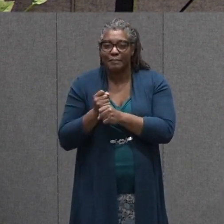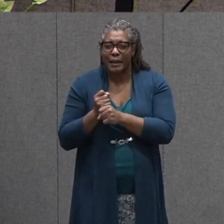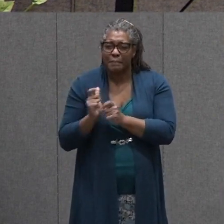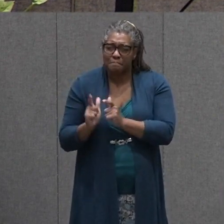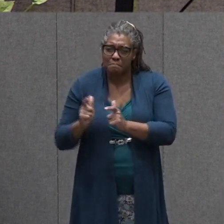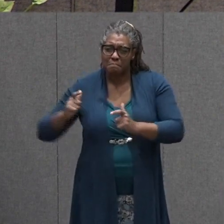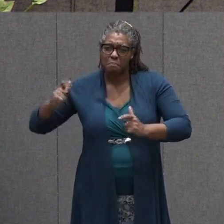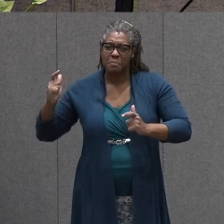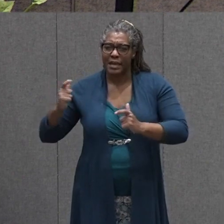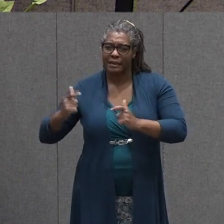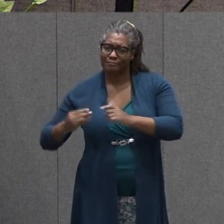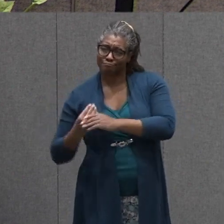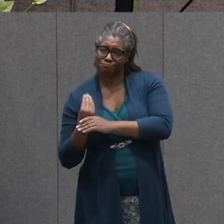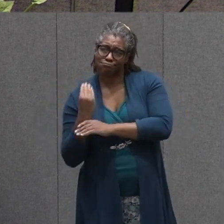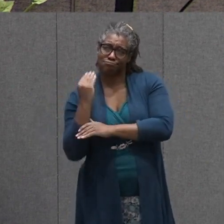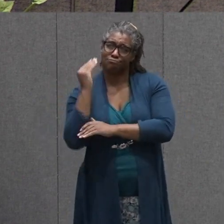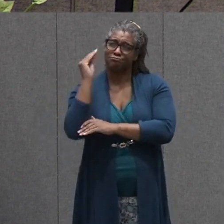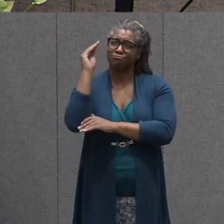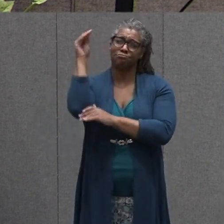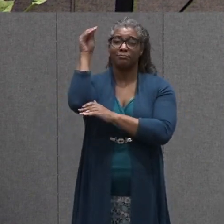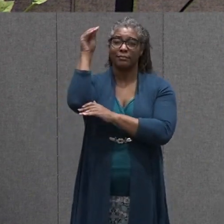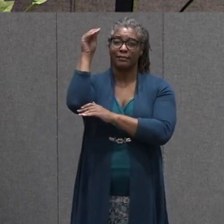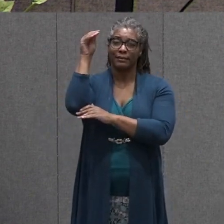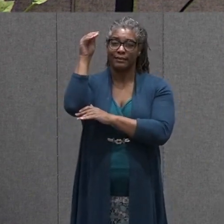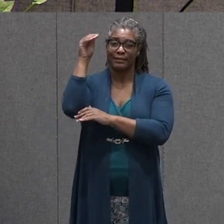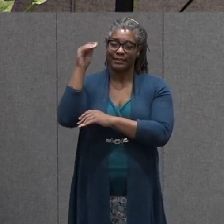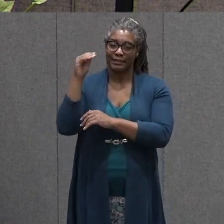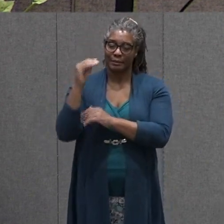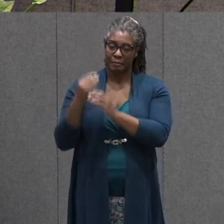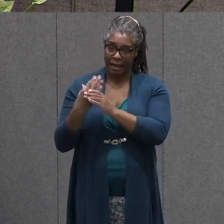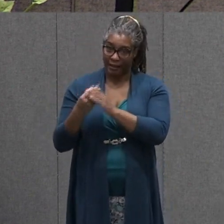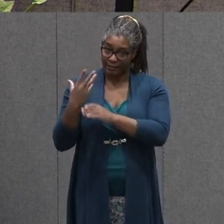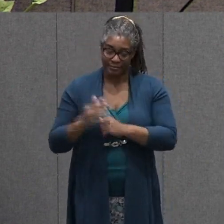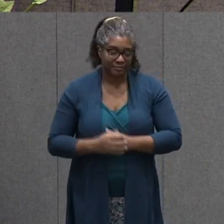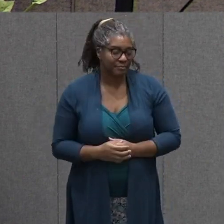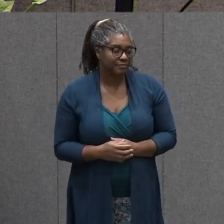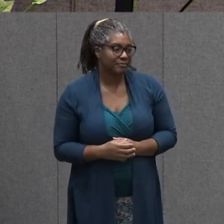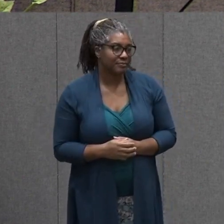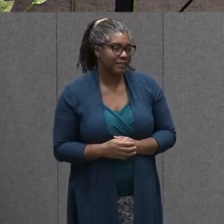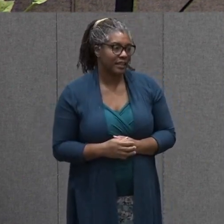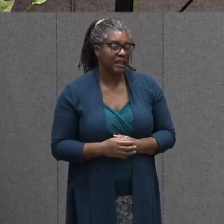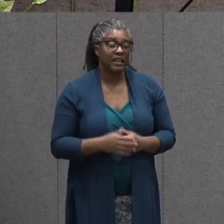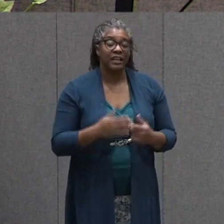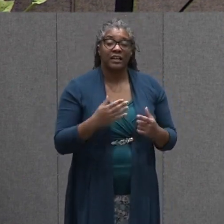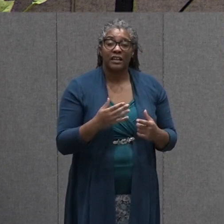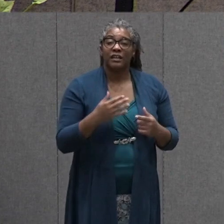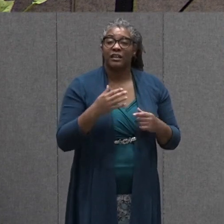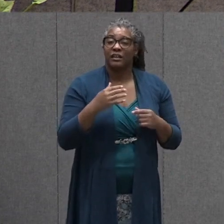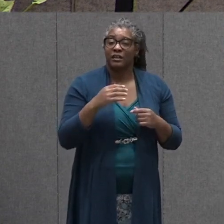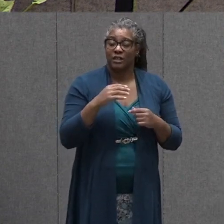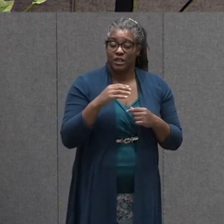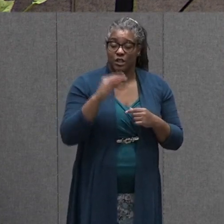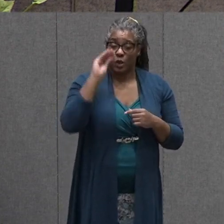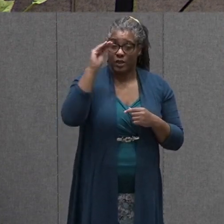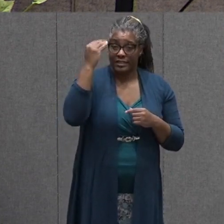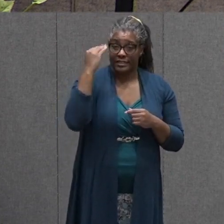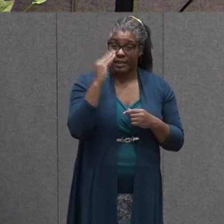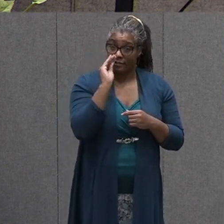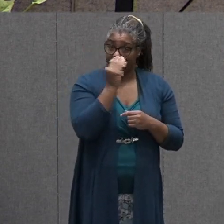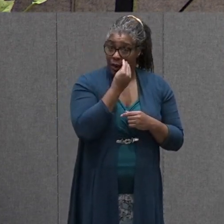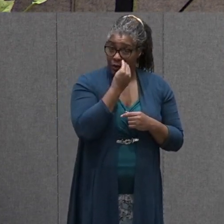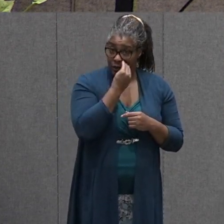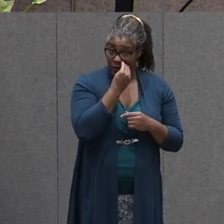We go from summer and it starts to get a little chilly, doesn't it? Yeah. All right, so write down a